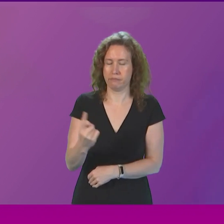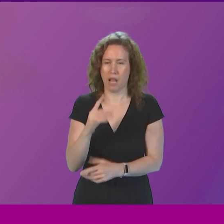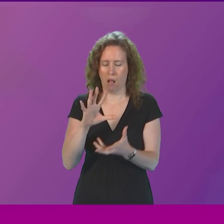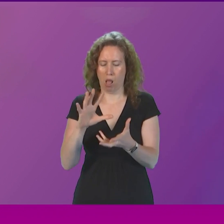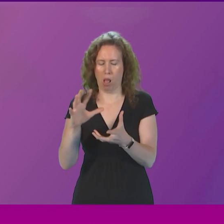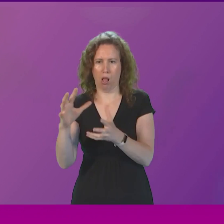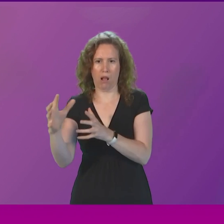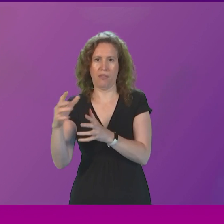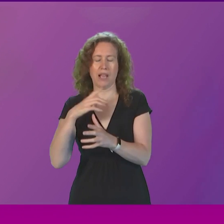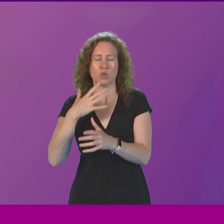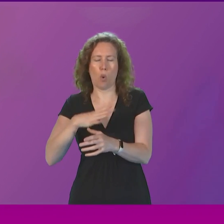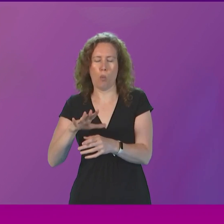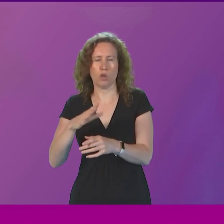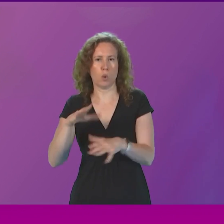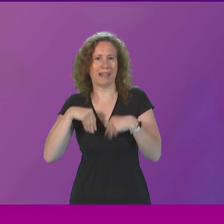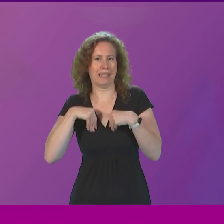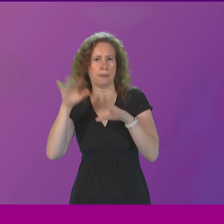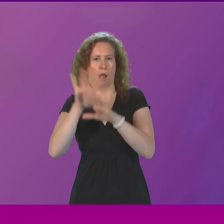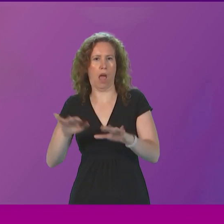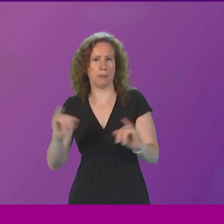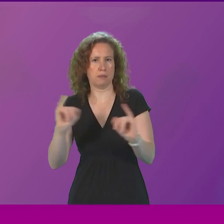into climate change deniers.